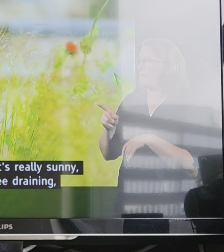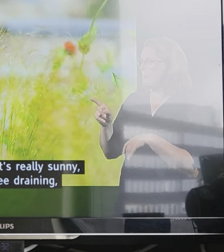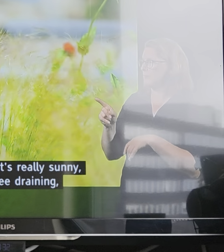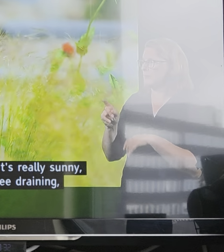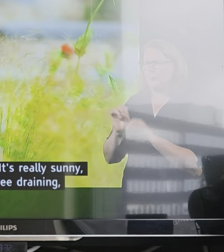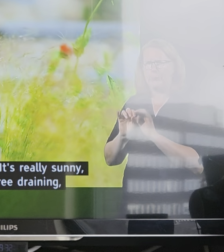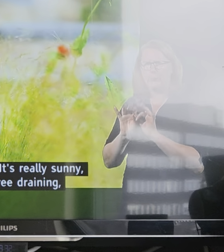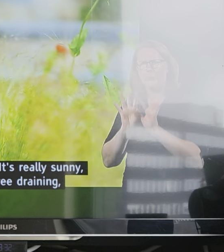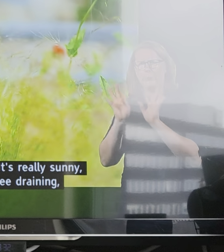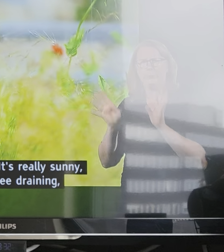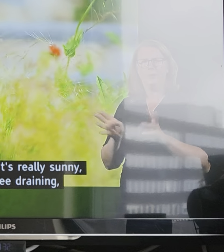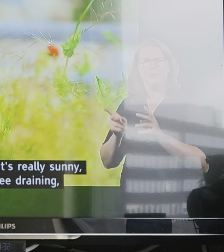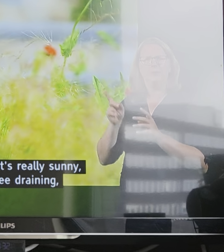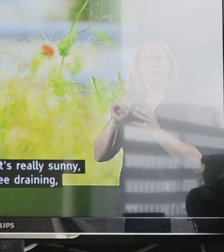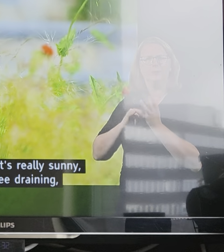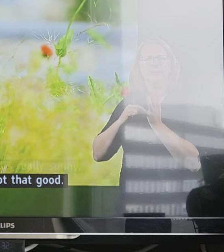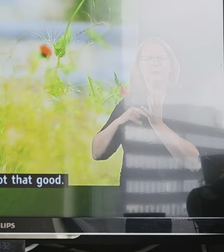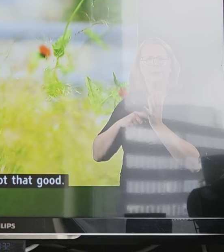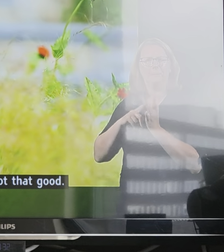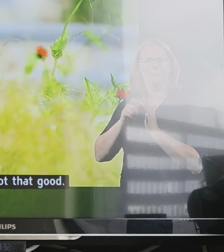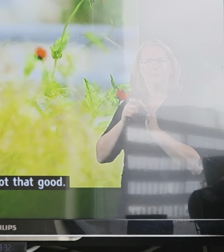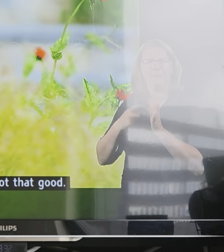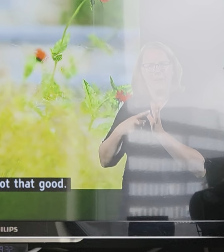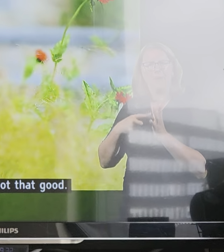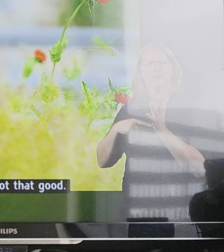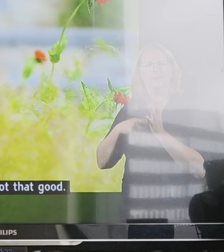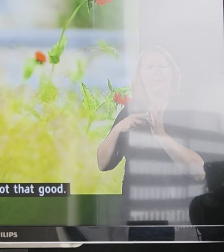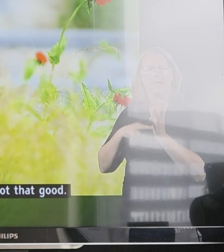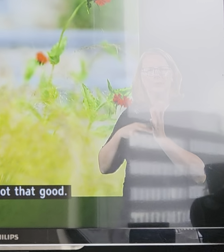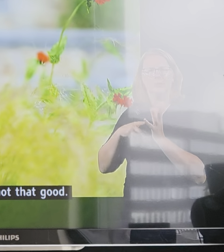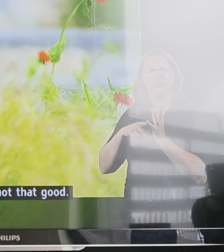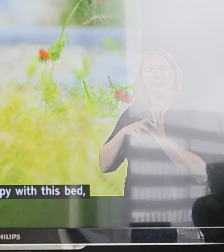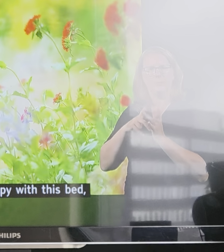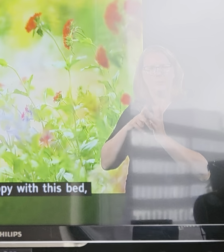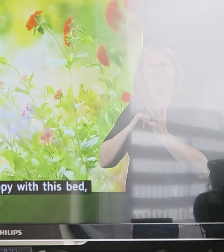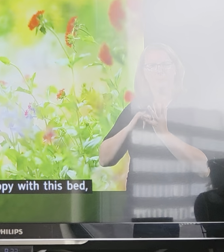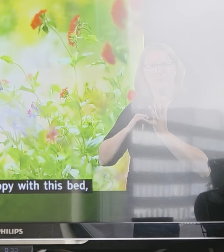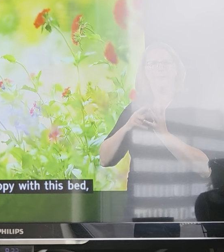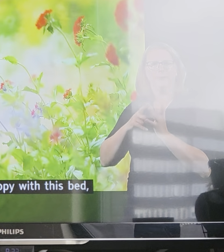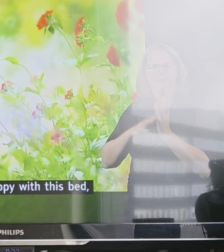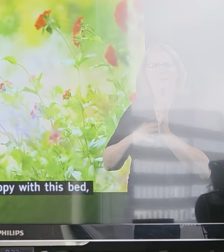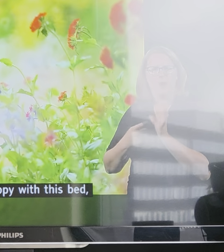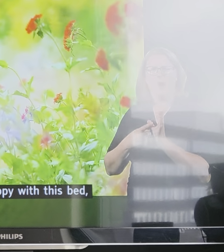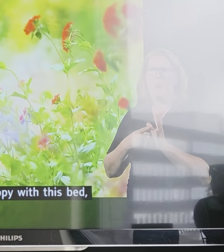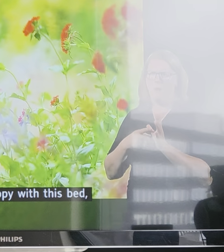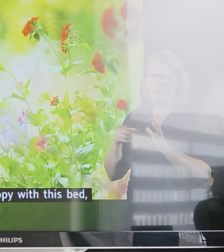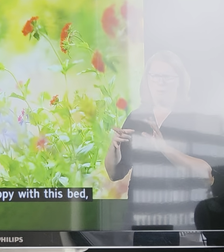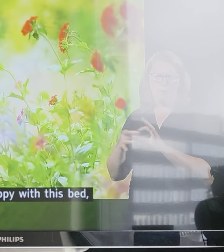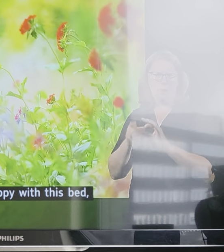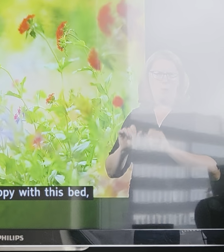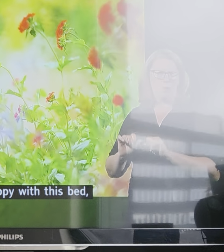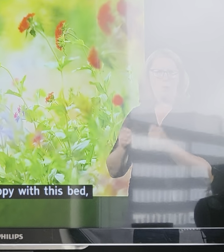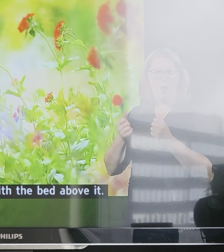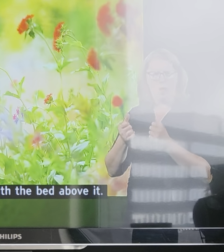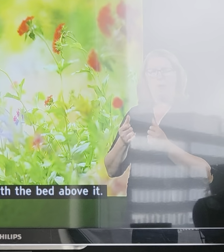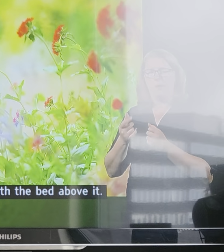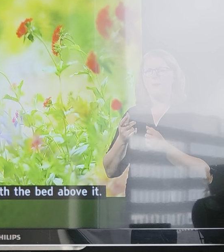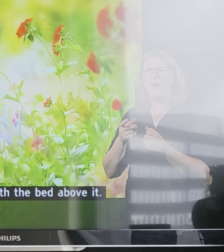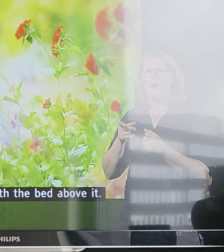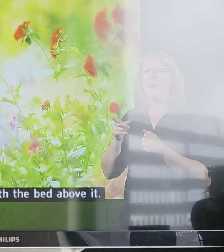It's really sunny, it's very free draining, the soil's not that good. While I'm happy with this